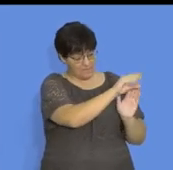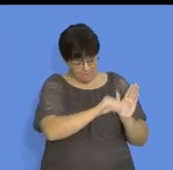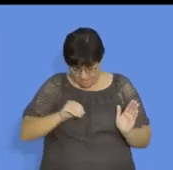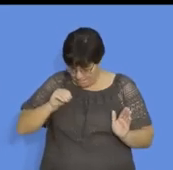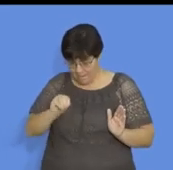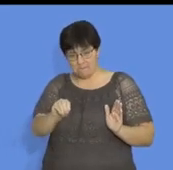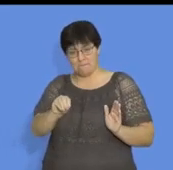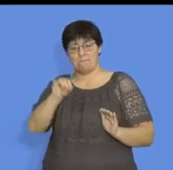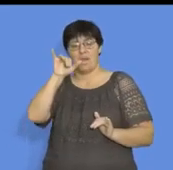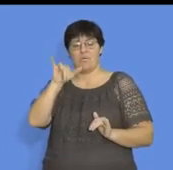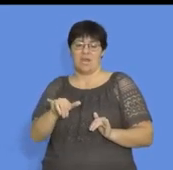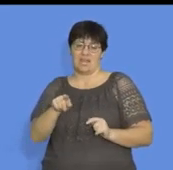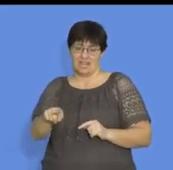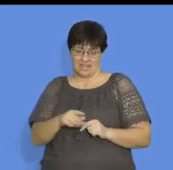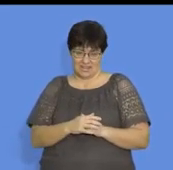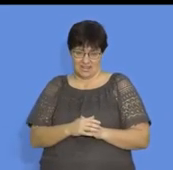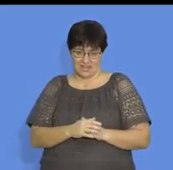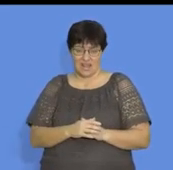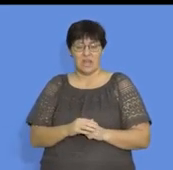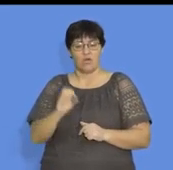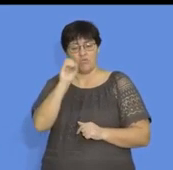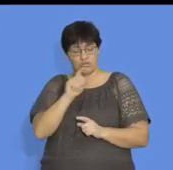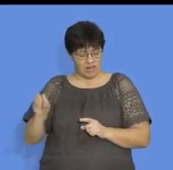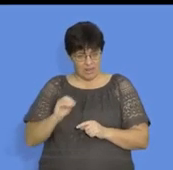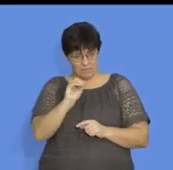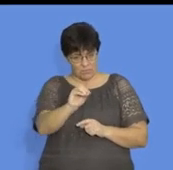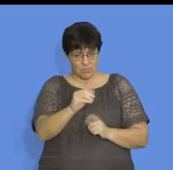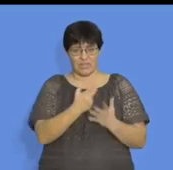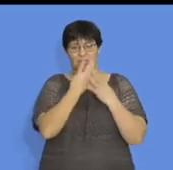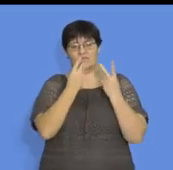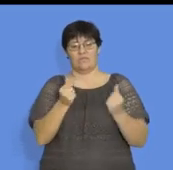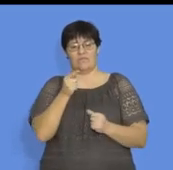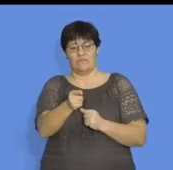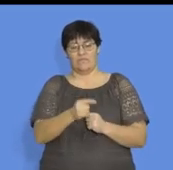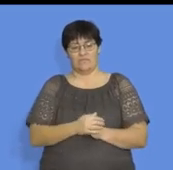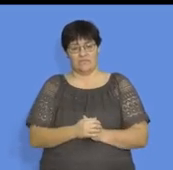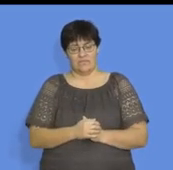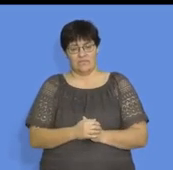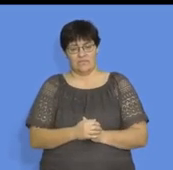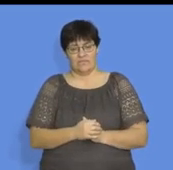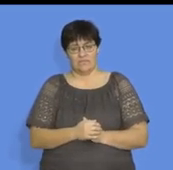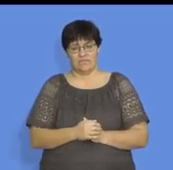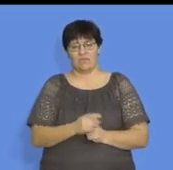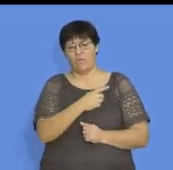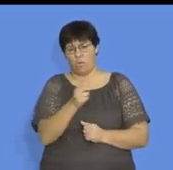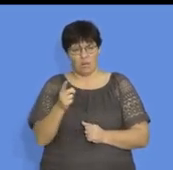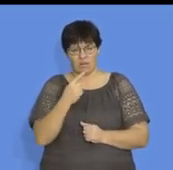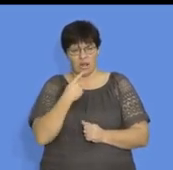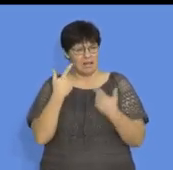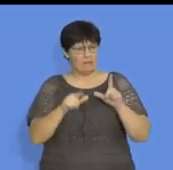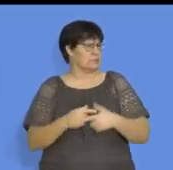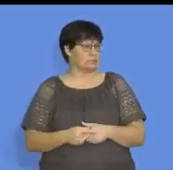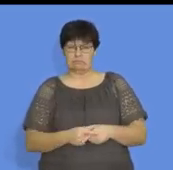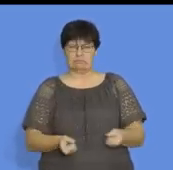got in step 4 into one of the original equations and then solve. But I know all of this is